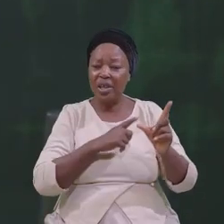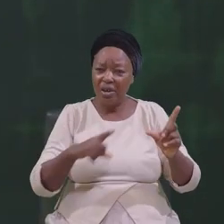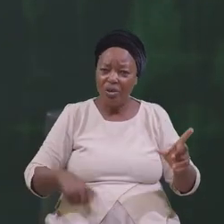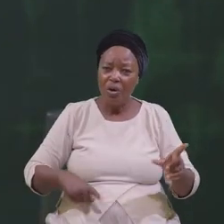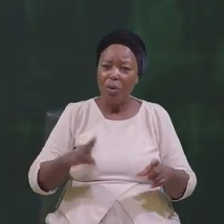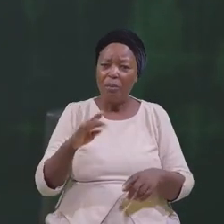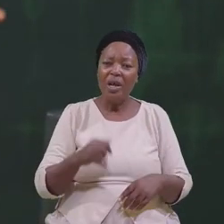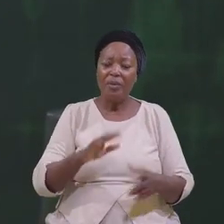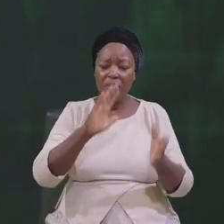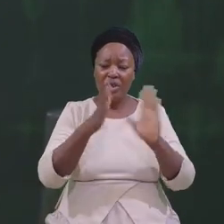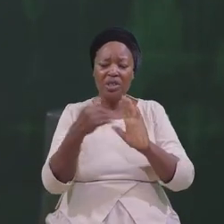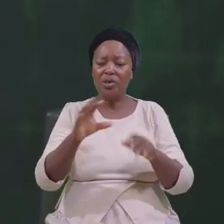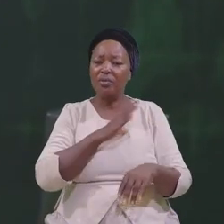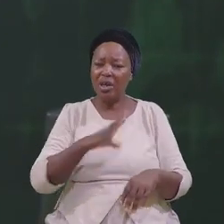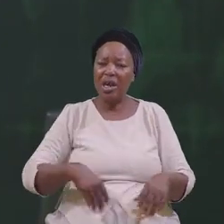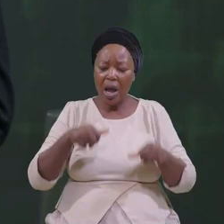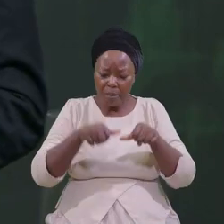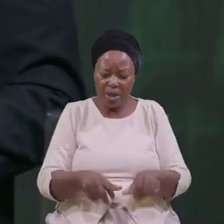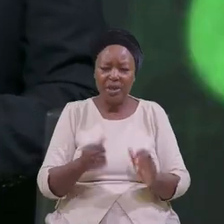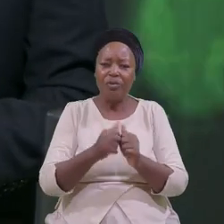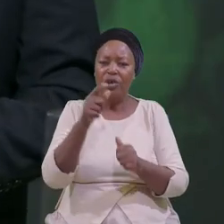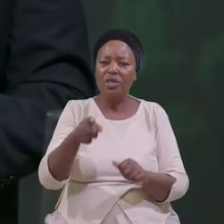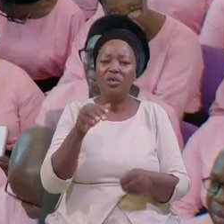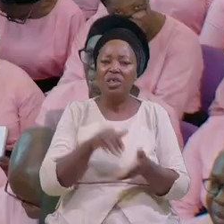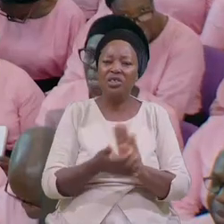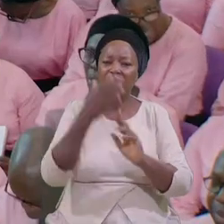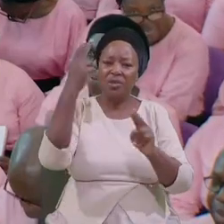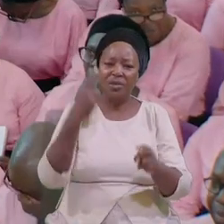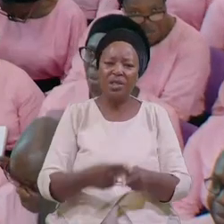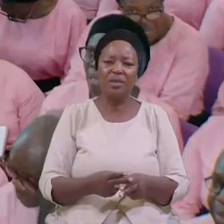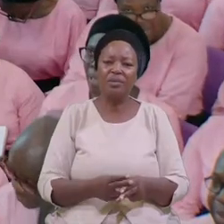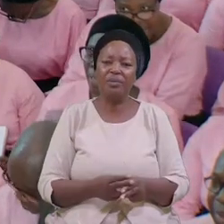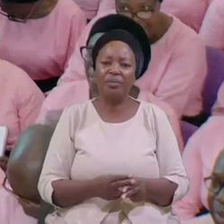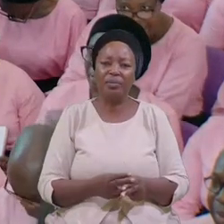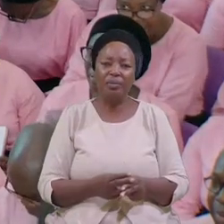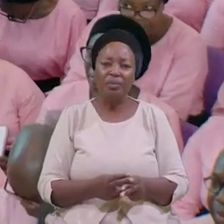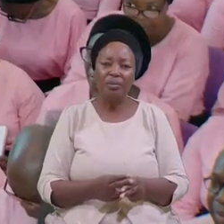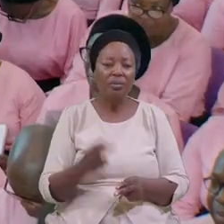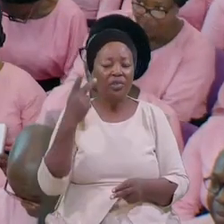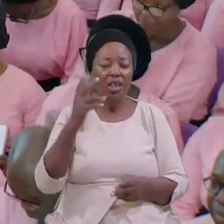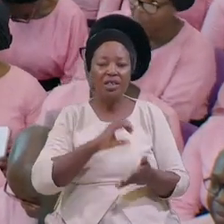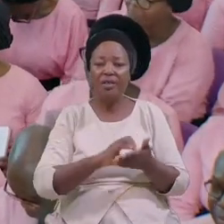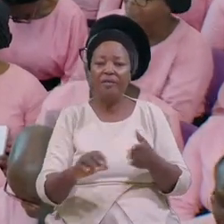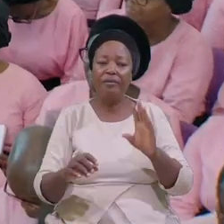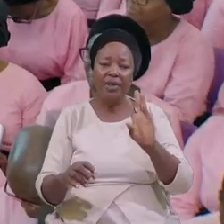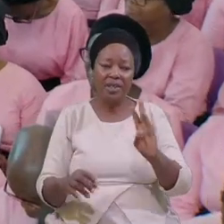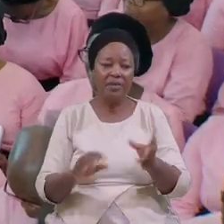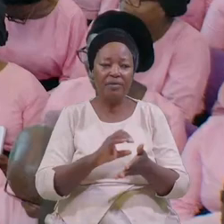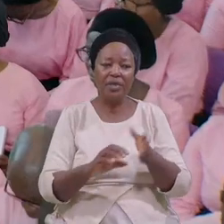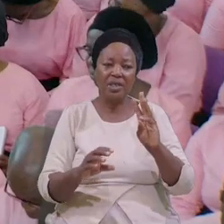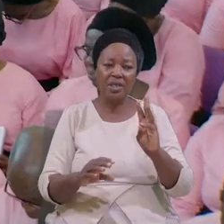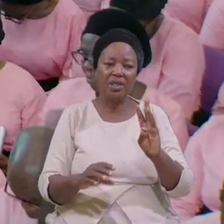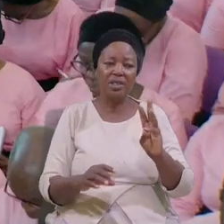by the presence of Christ abiding with you in Jesus' name. Look at verse 6. In verse 6,